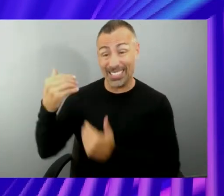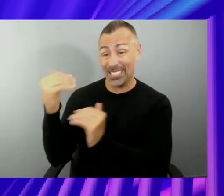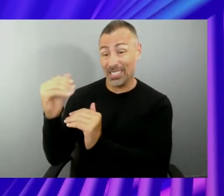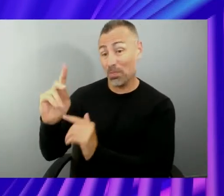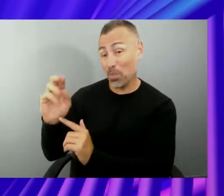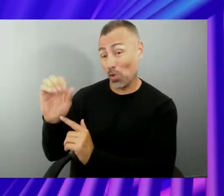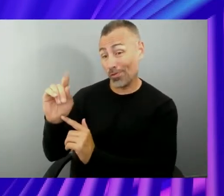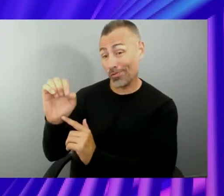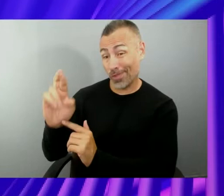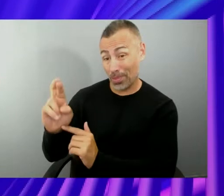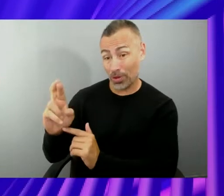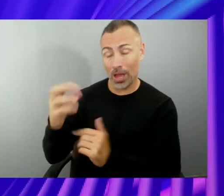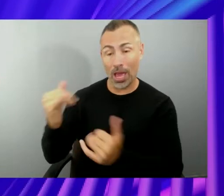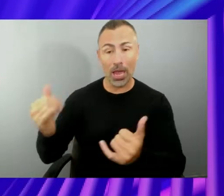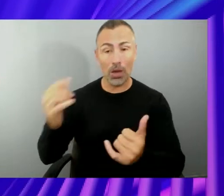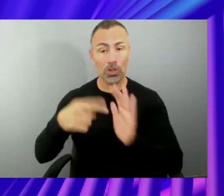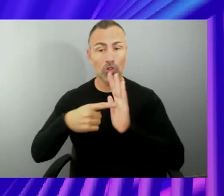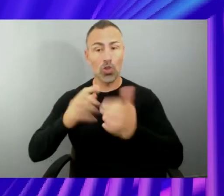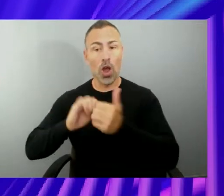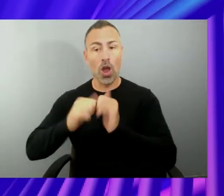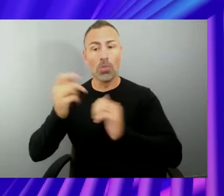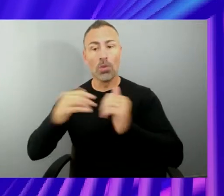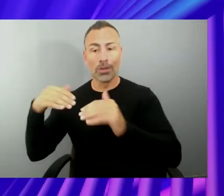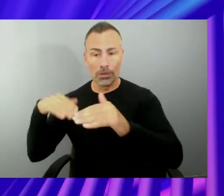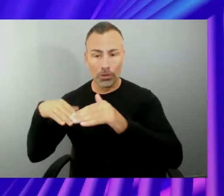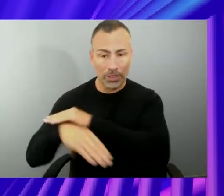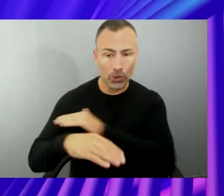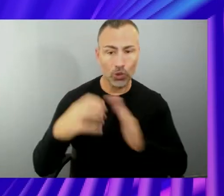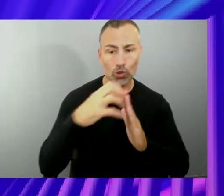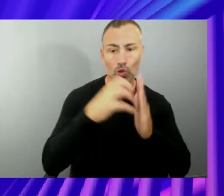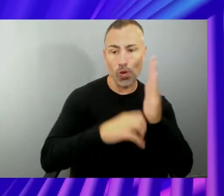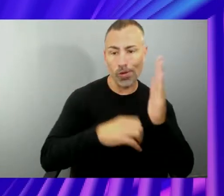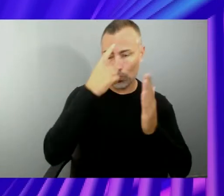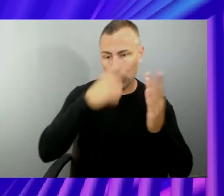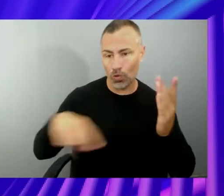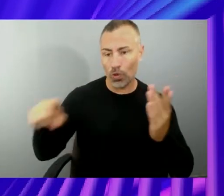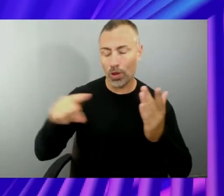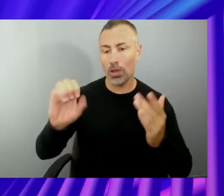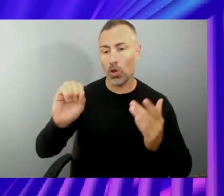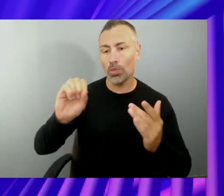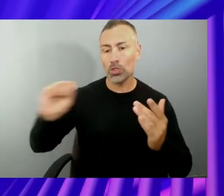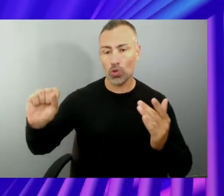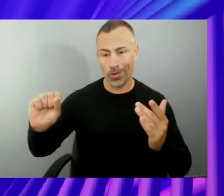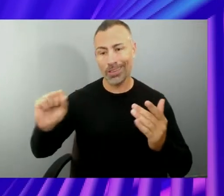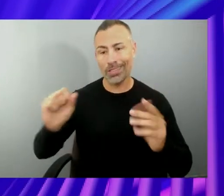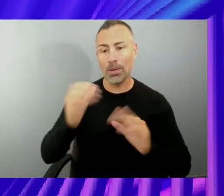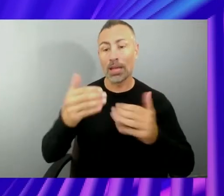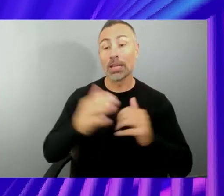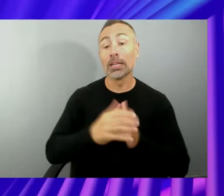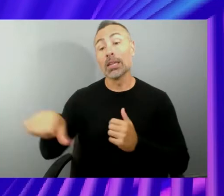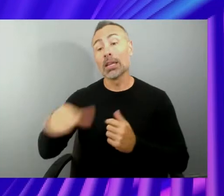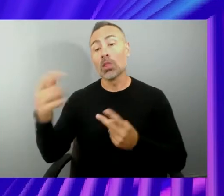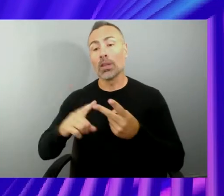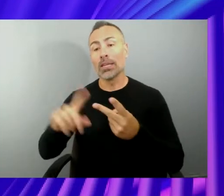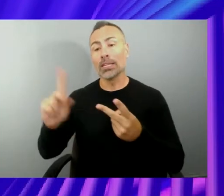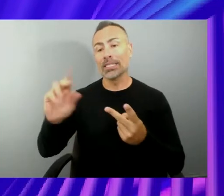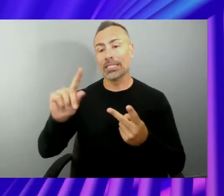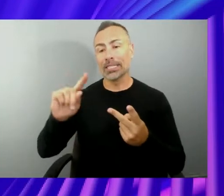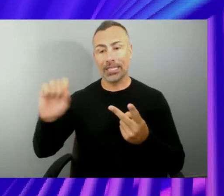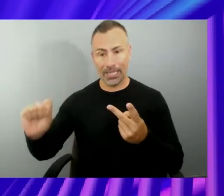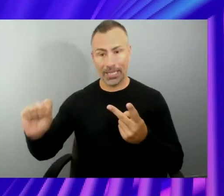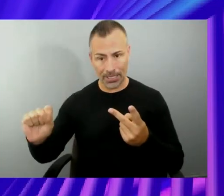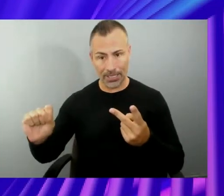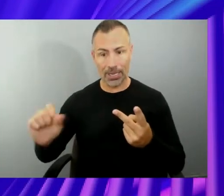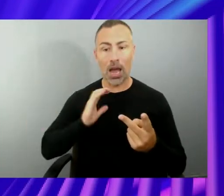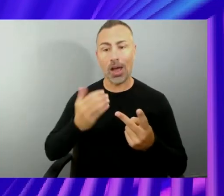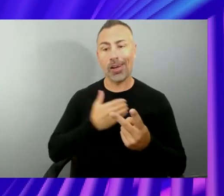directly into that open source package. And then the third one that you're familiar with is Kix, which is our infrastructure as code scanning. Yeah, Kix. I know